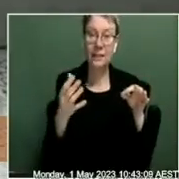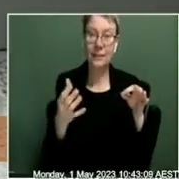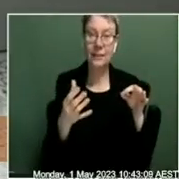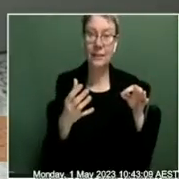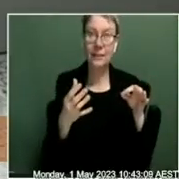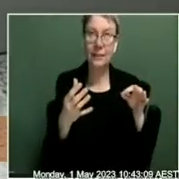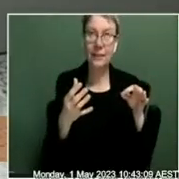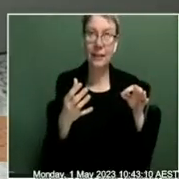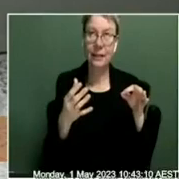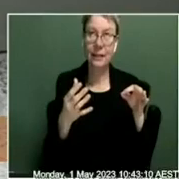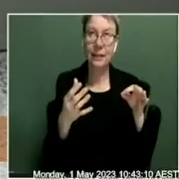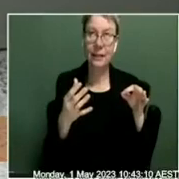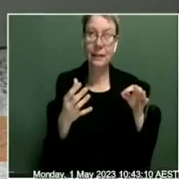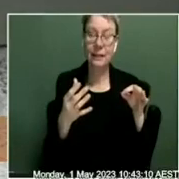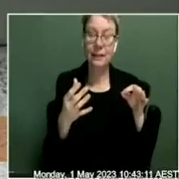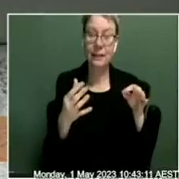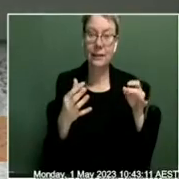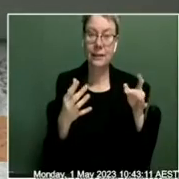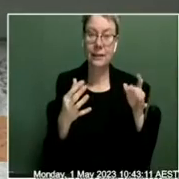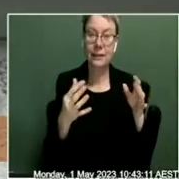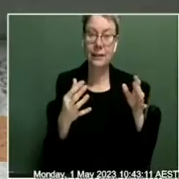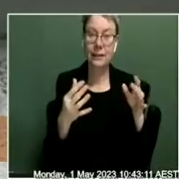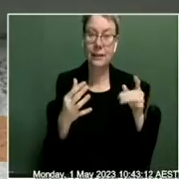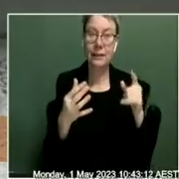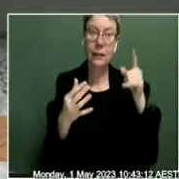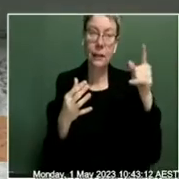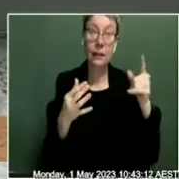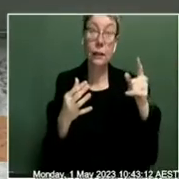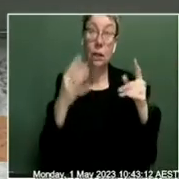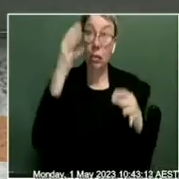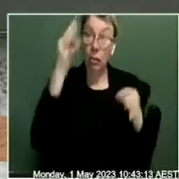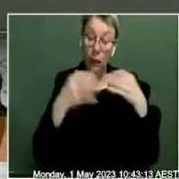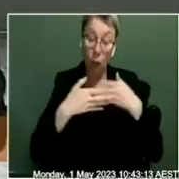and uncertainty for trial sites. That's definitely the case, yeah.